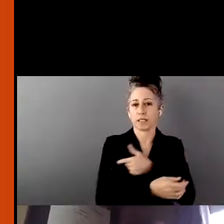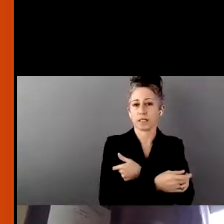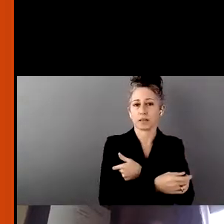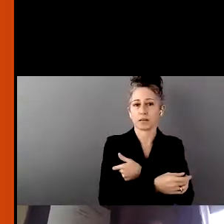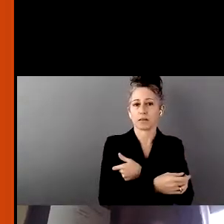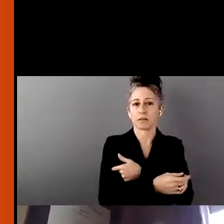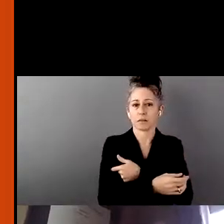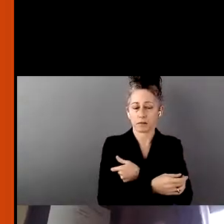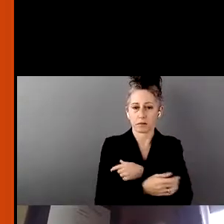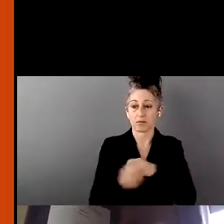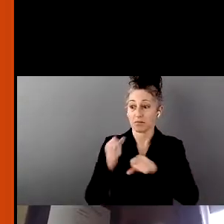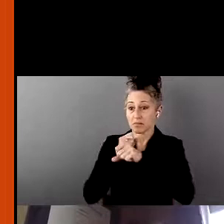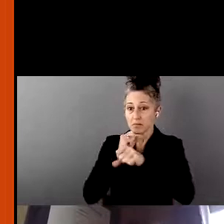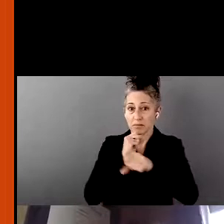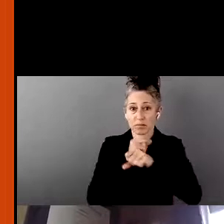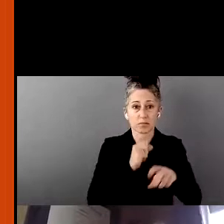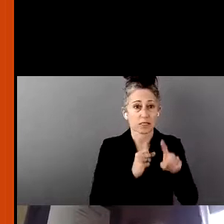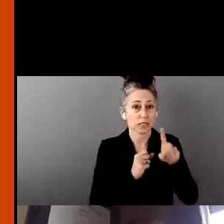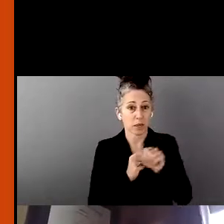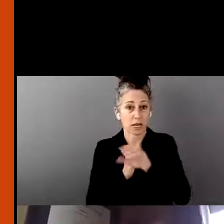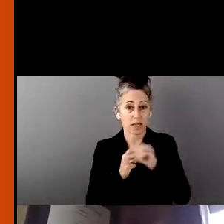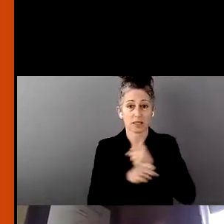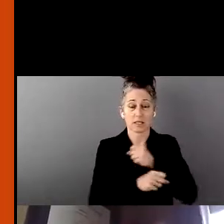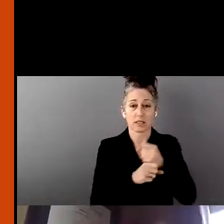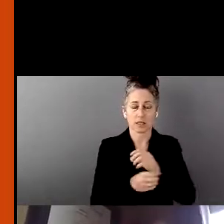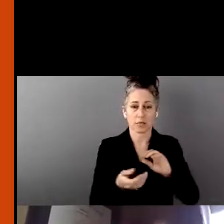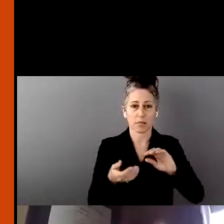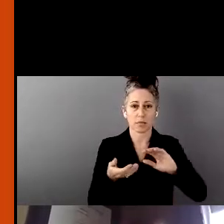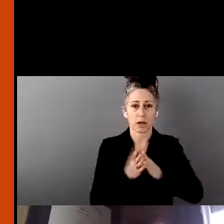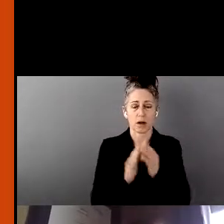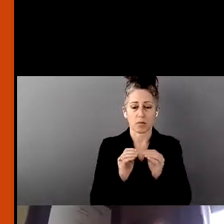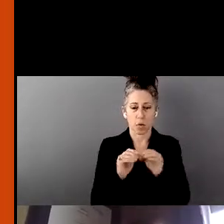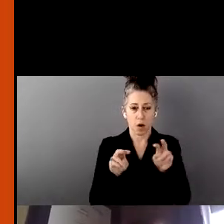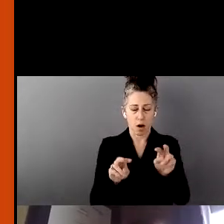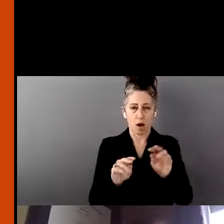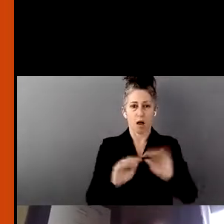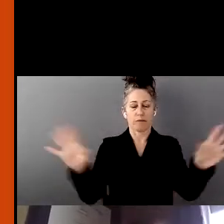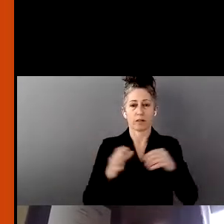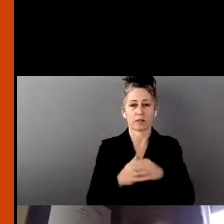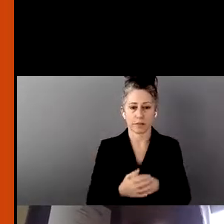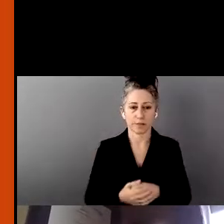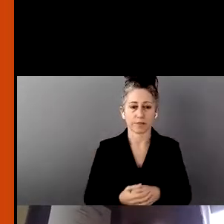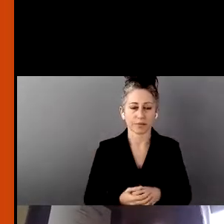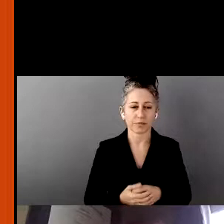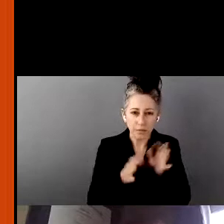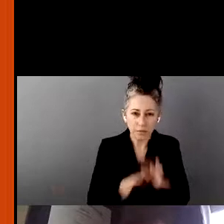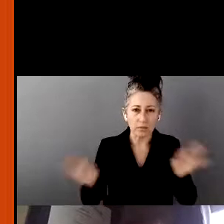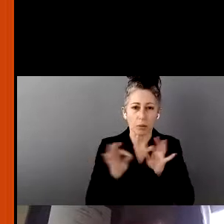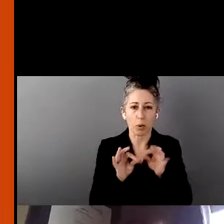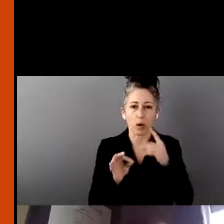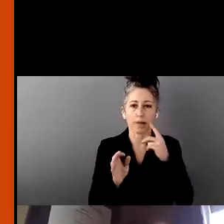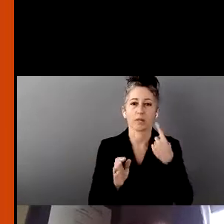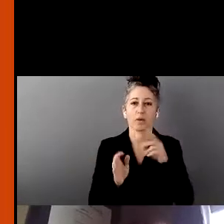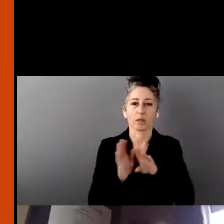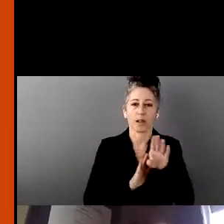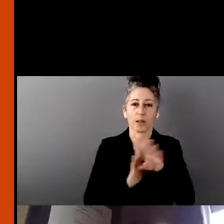about disability and statistics really, really vital now to planning. So